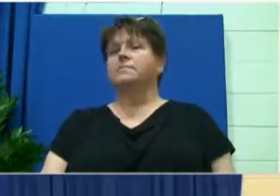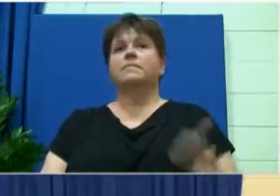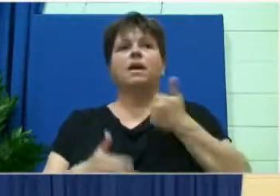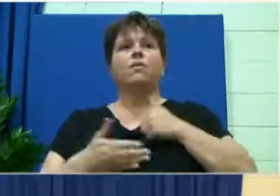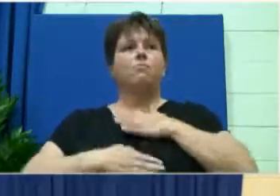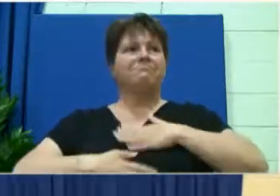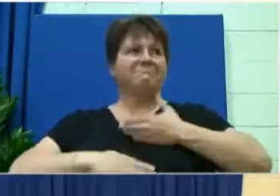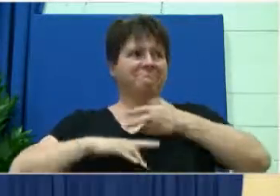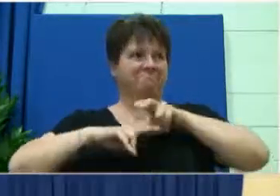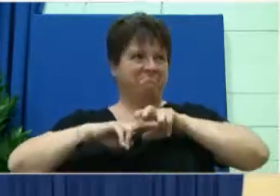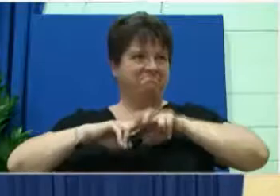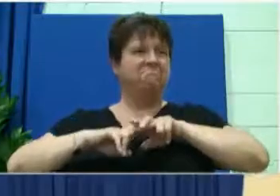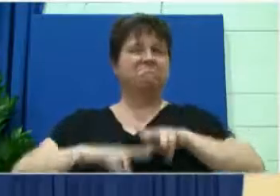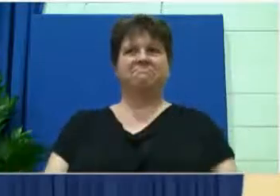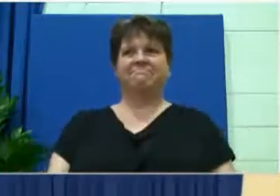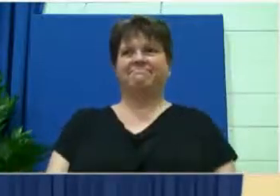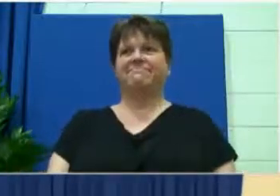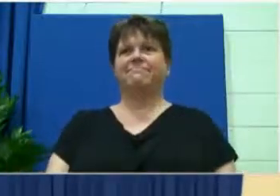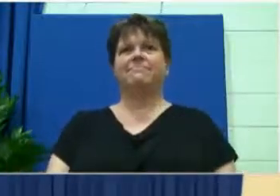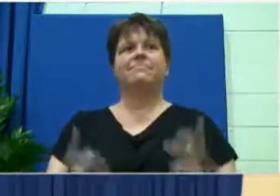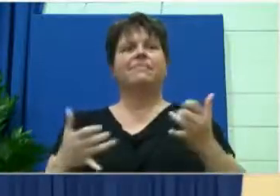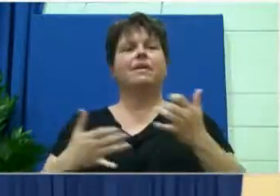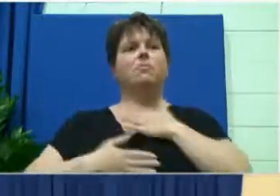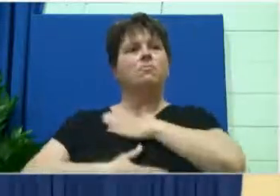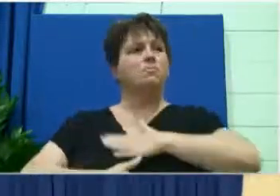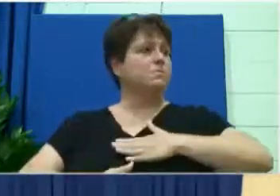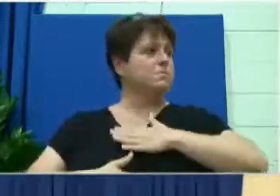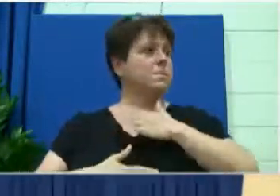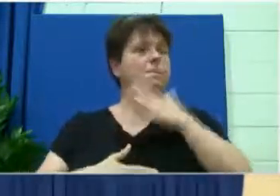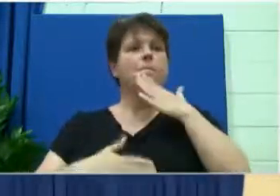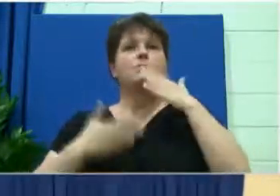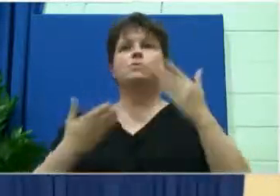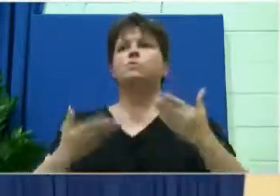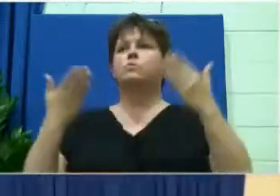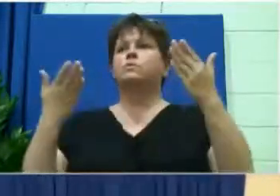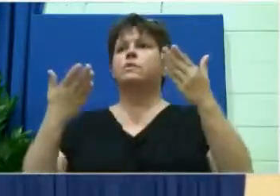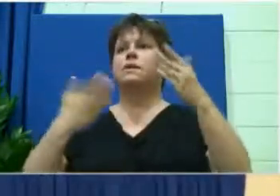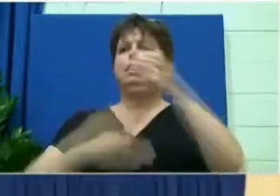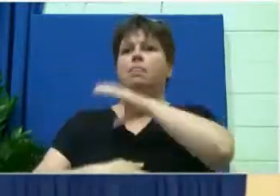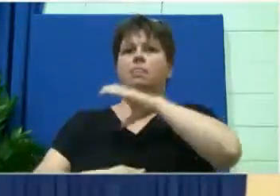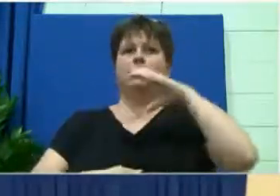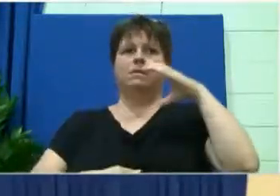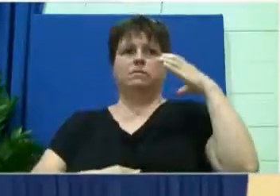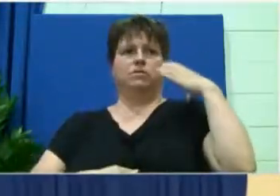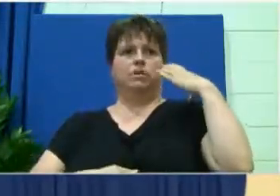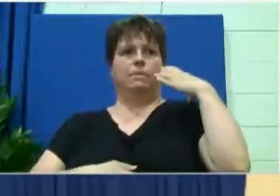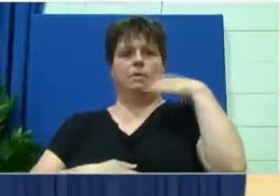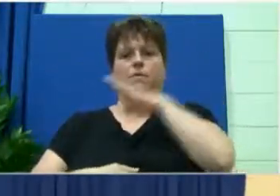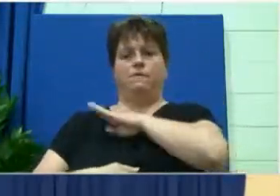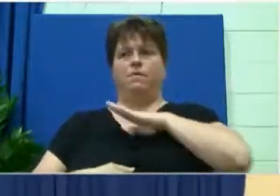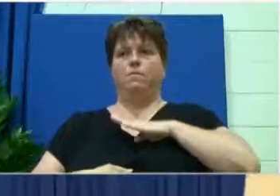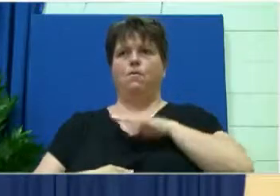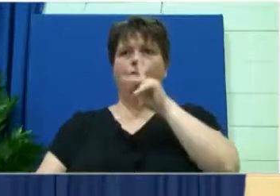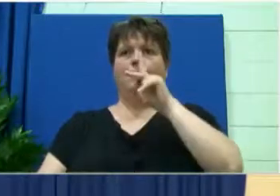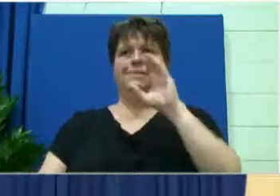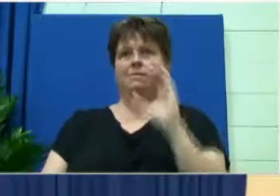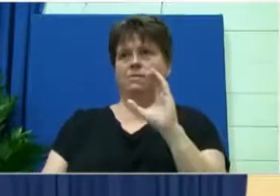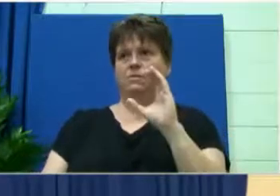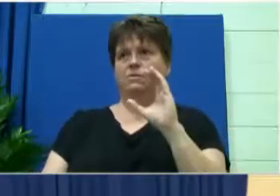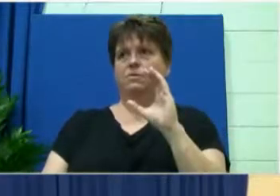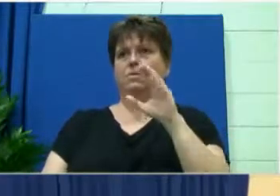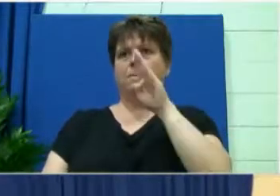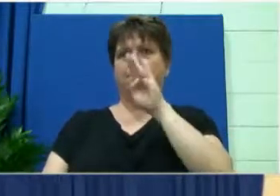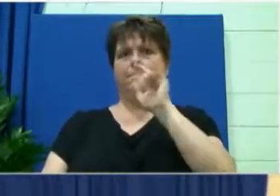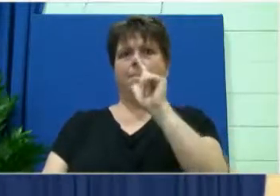Everyone, please be seated. It is now my pleasure to present the Chairman of the Board of Trustees of Kaskaskia College,